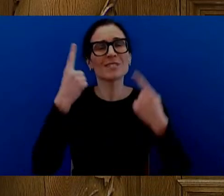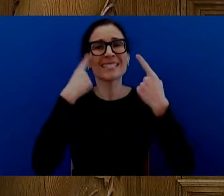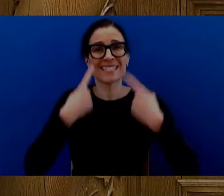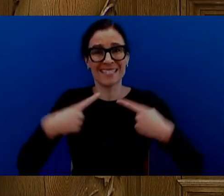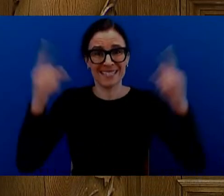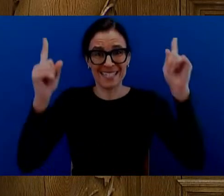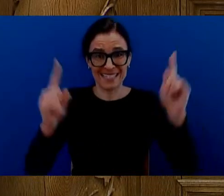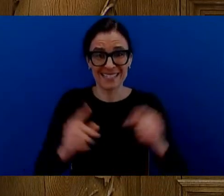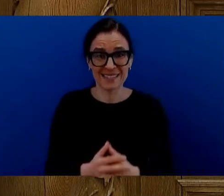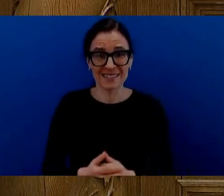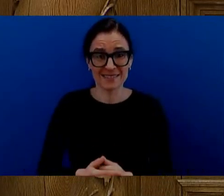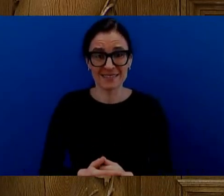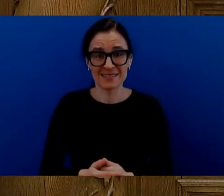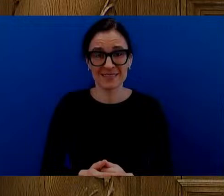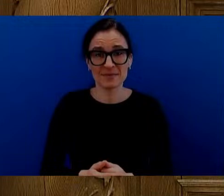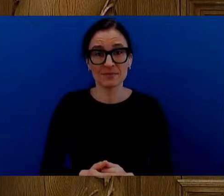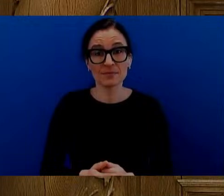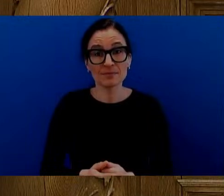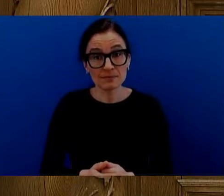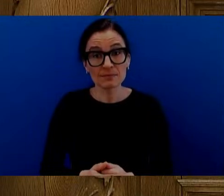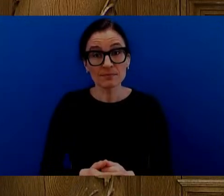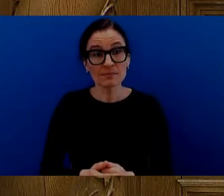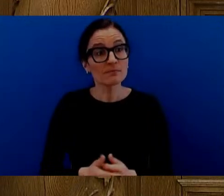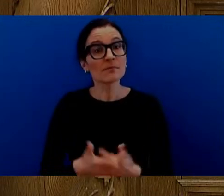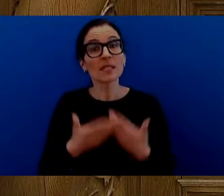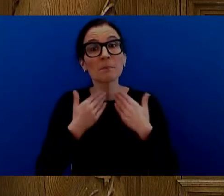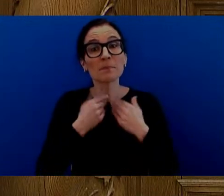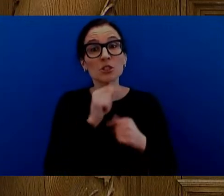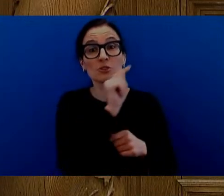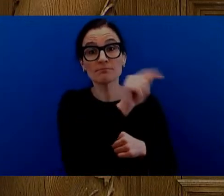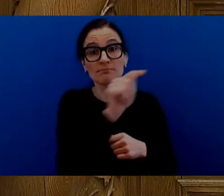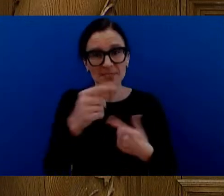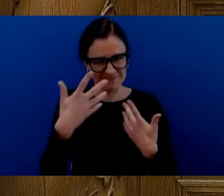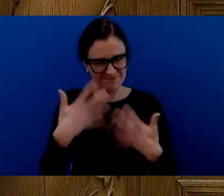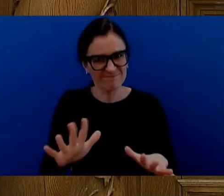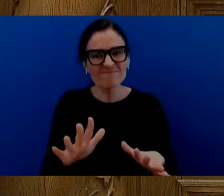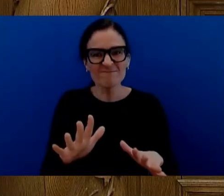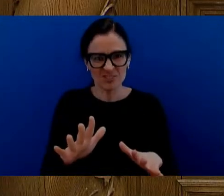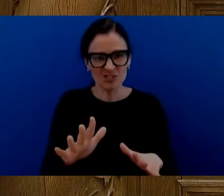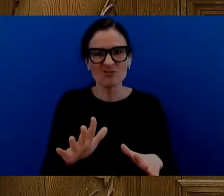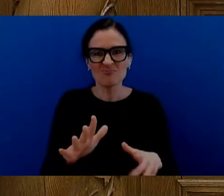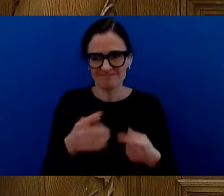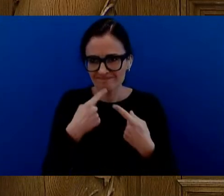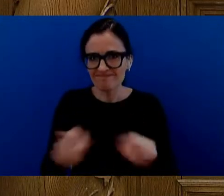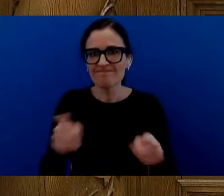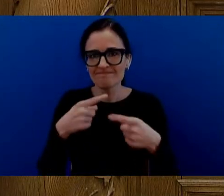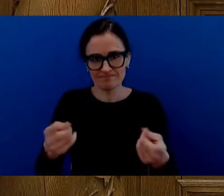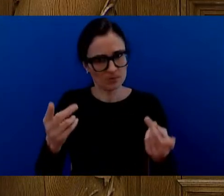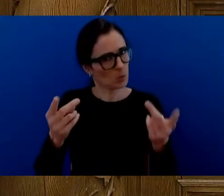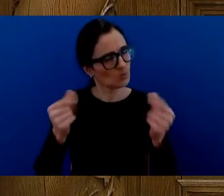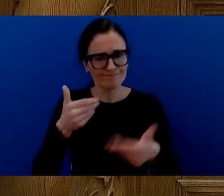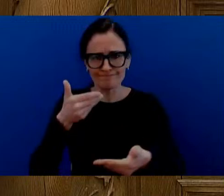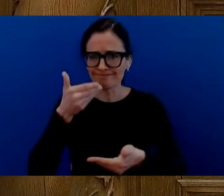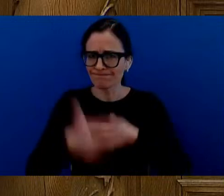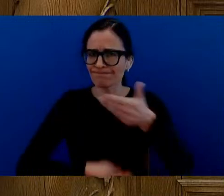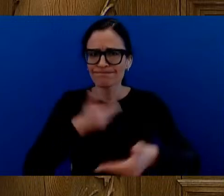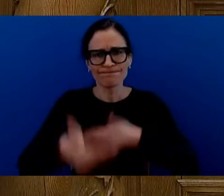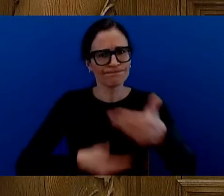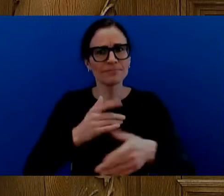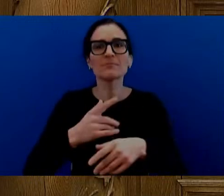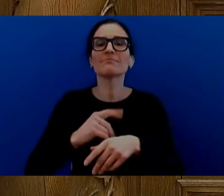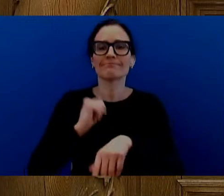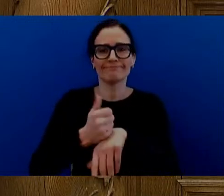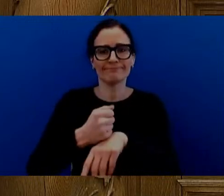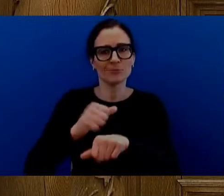speed up permit approvals to get job-creating projects built in partnership with First Nations, communities,